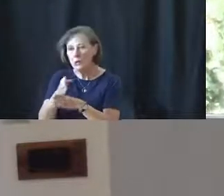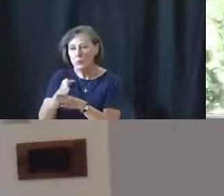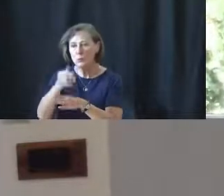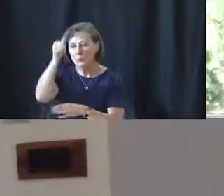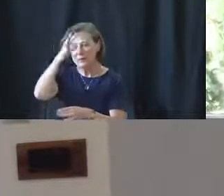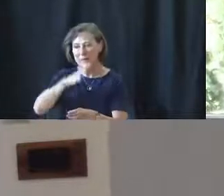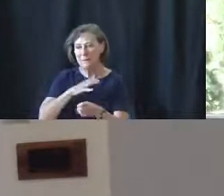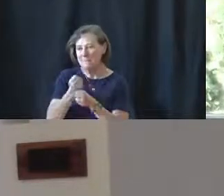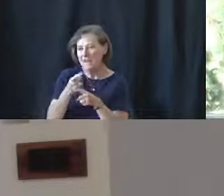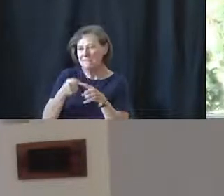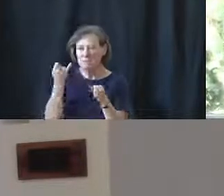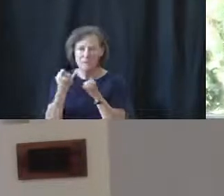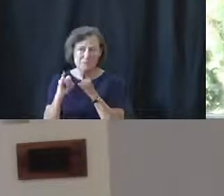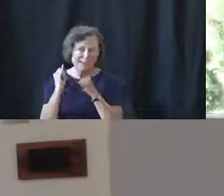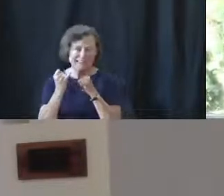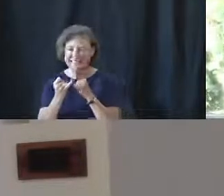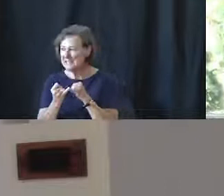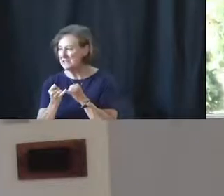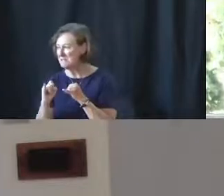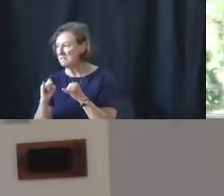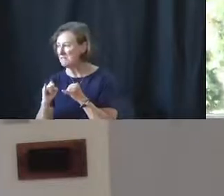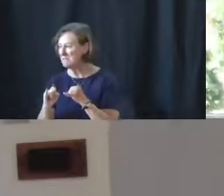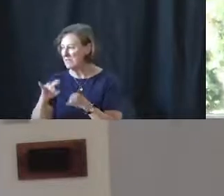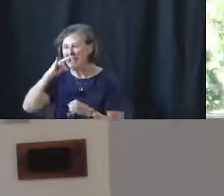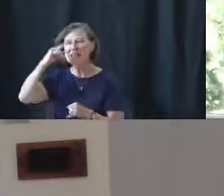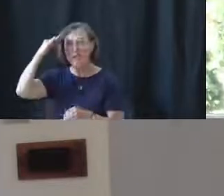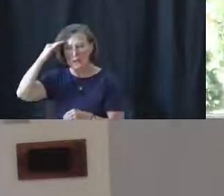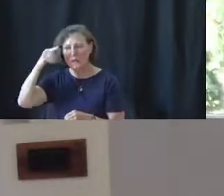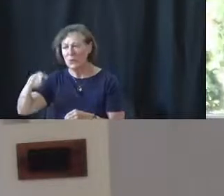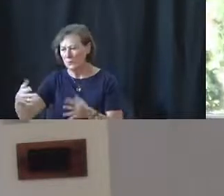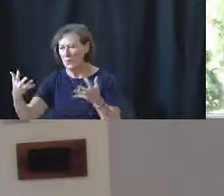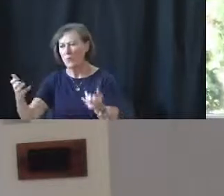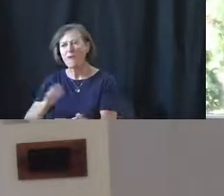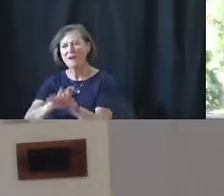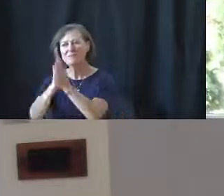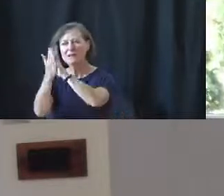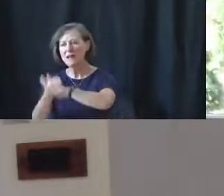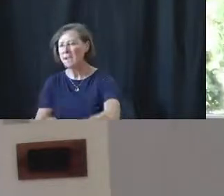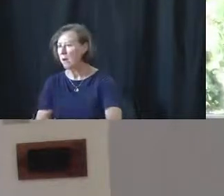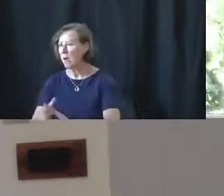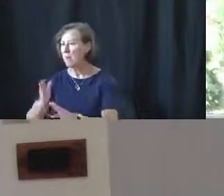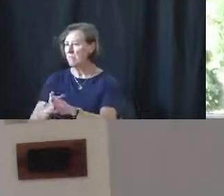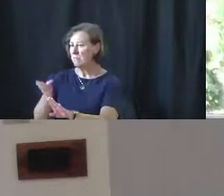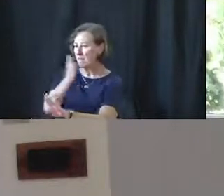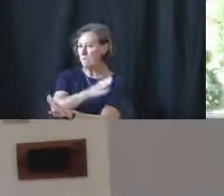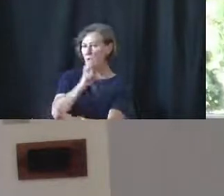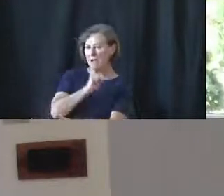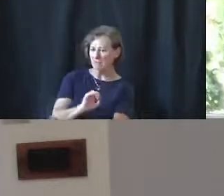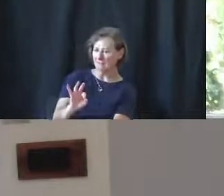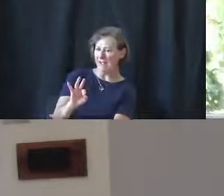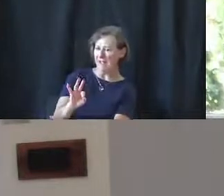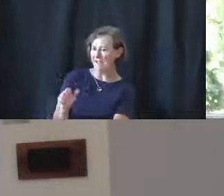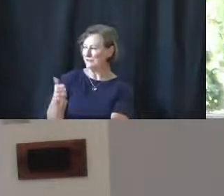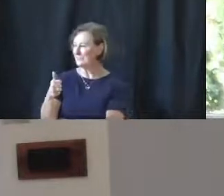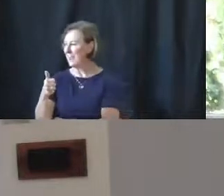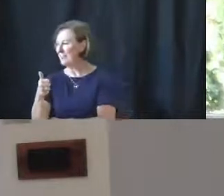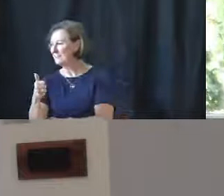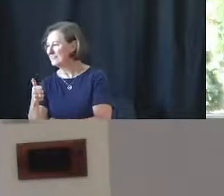of tin. A kid knows what he wants to be before he's 9 or